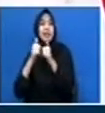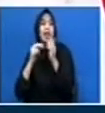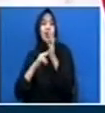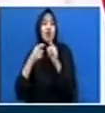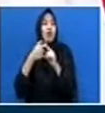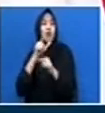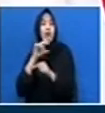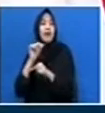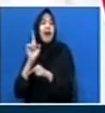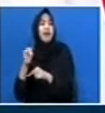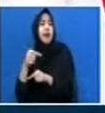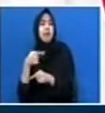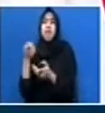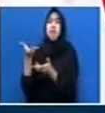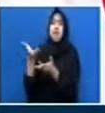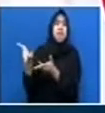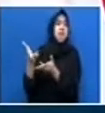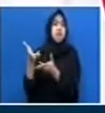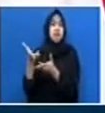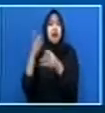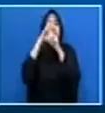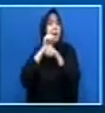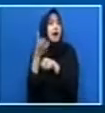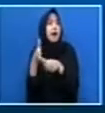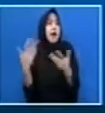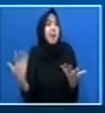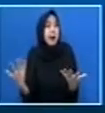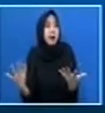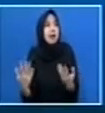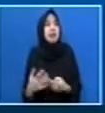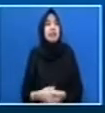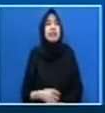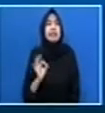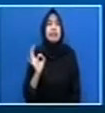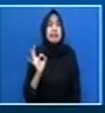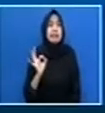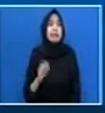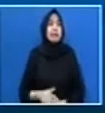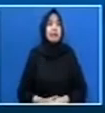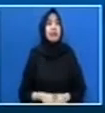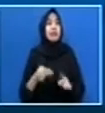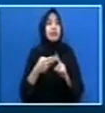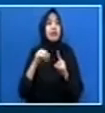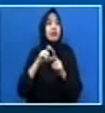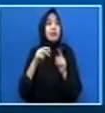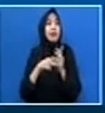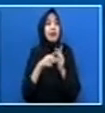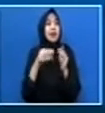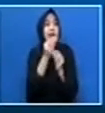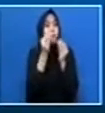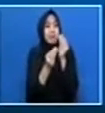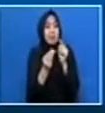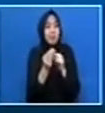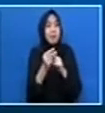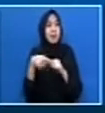to be expected from here? Well, I think we saw what's to be expected. President Biden, Secretary Blinken believe firmly